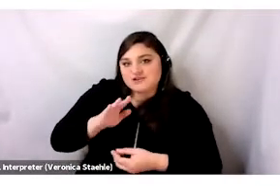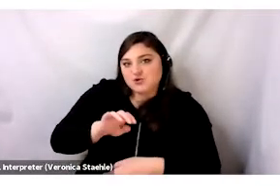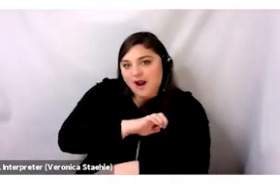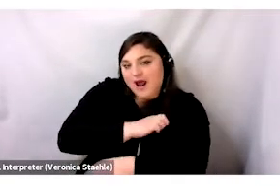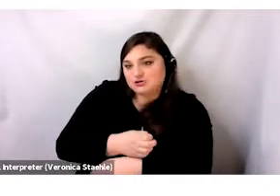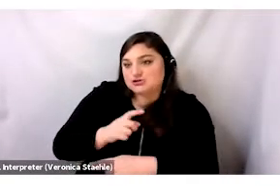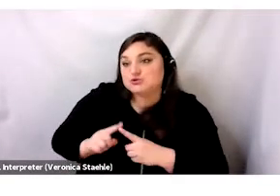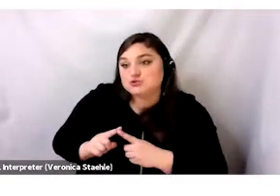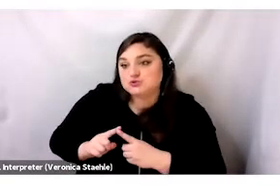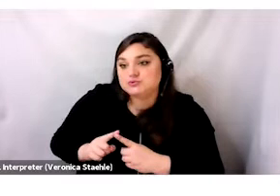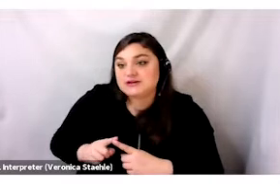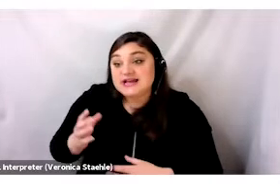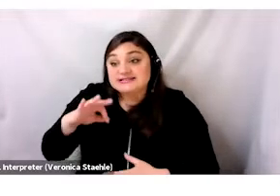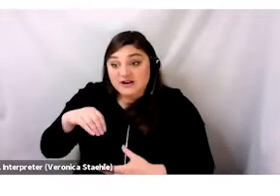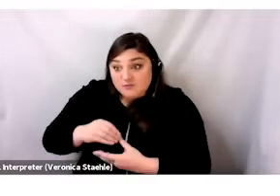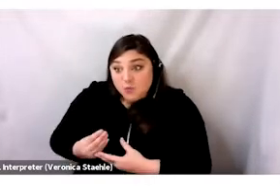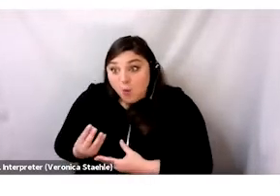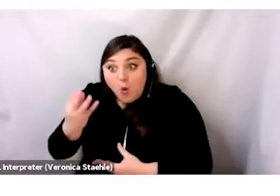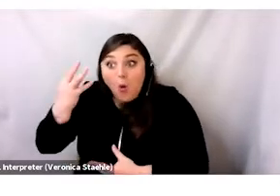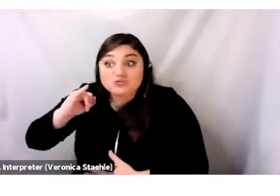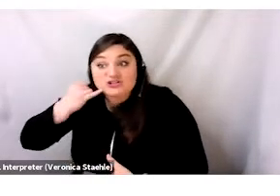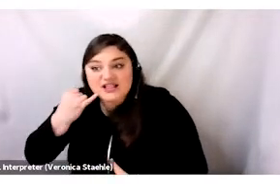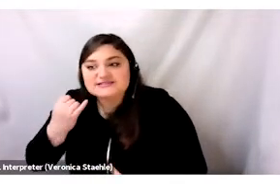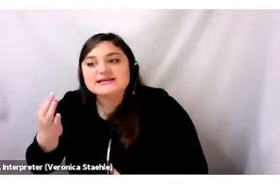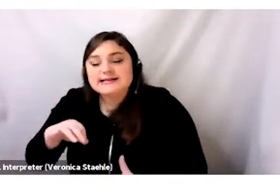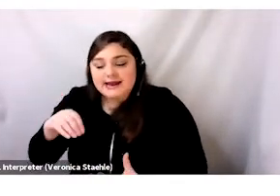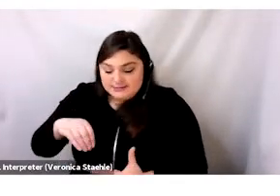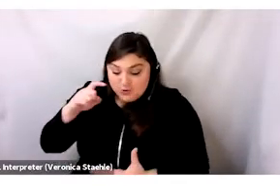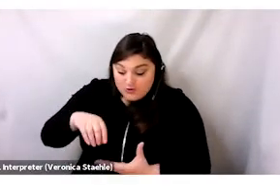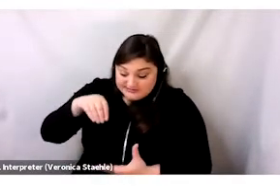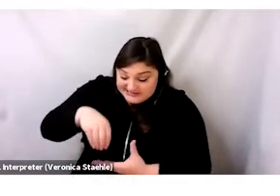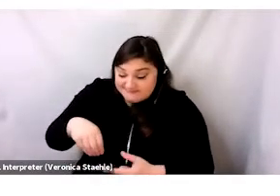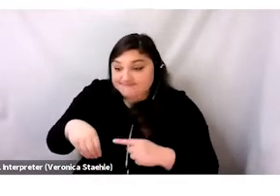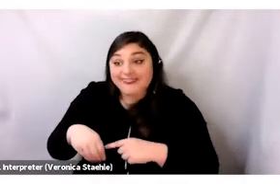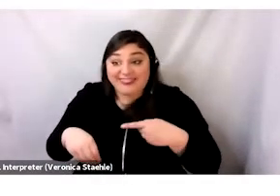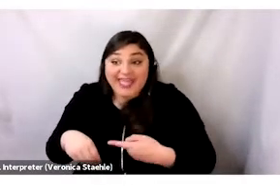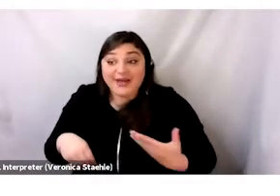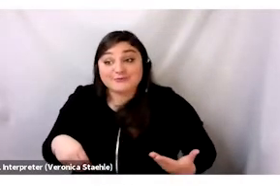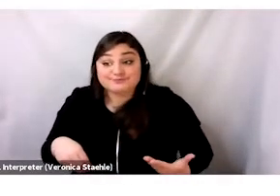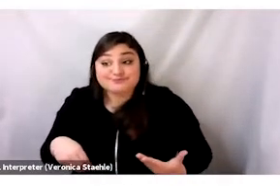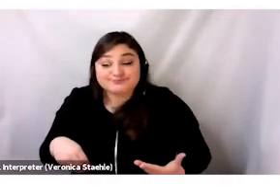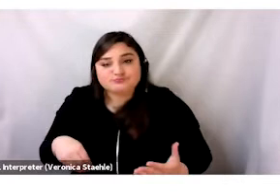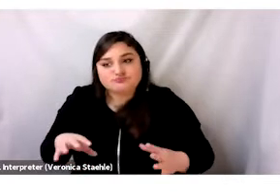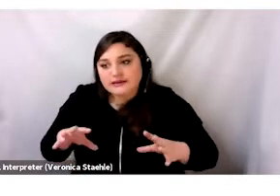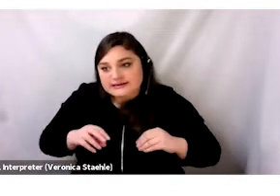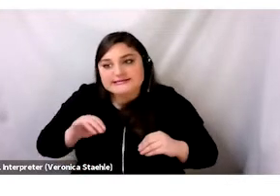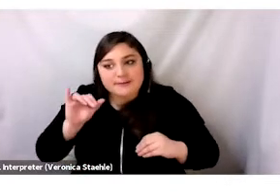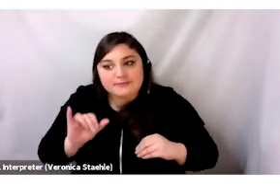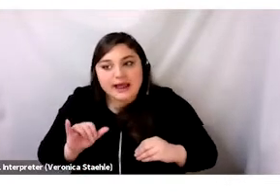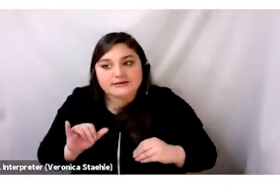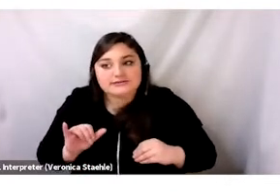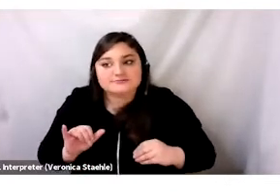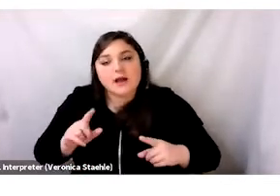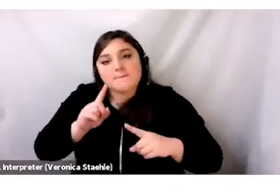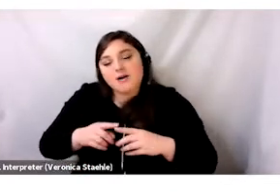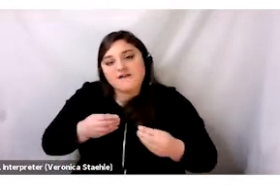something that meditation supports a lot. But I want to just say another way that we can